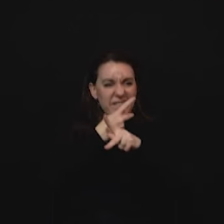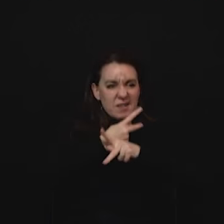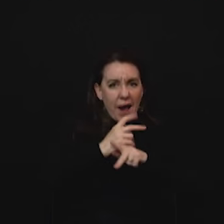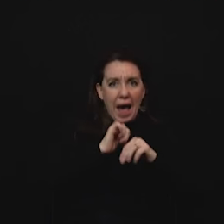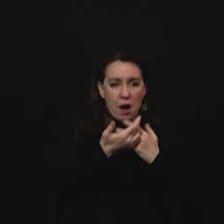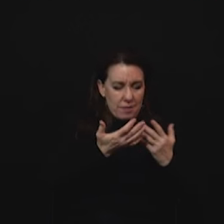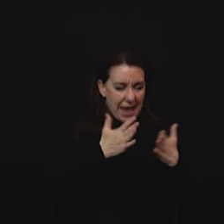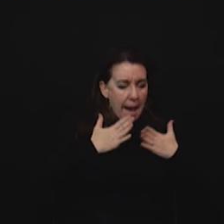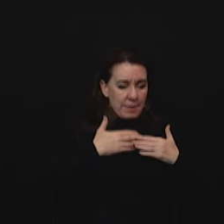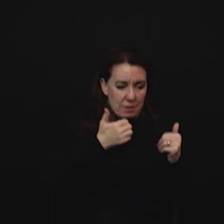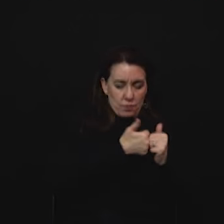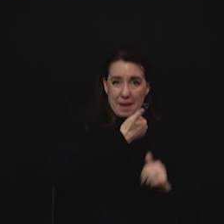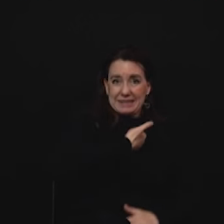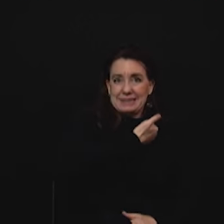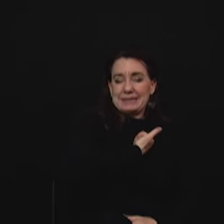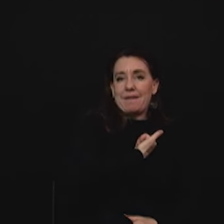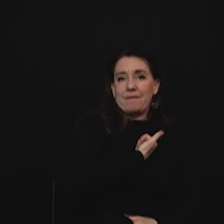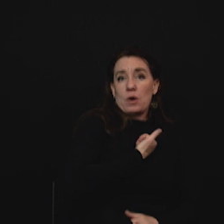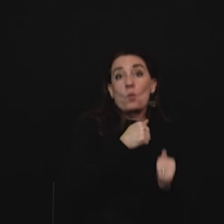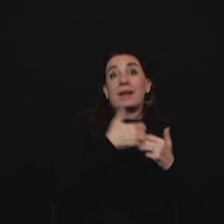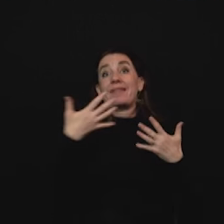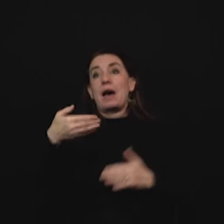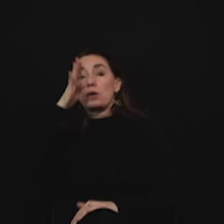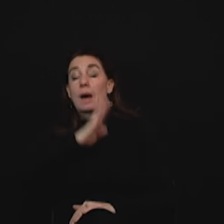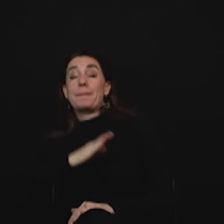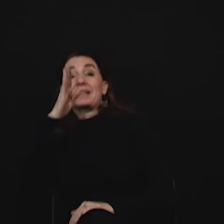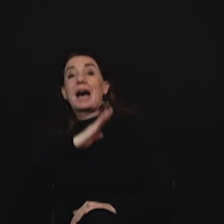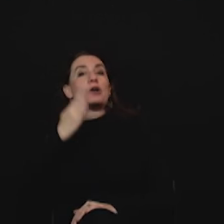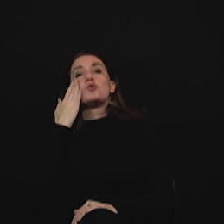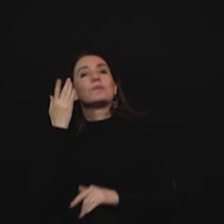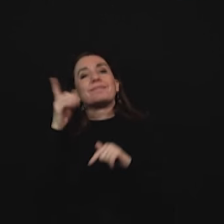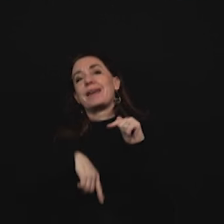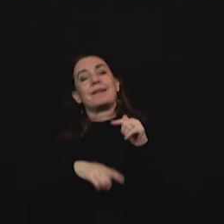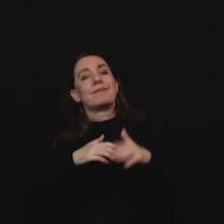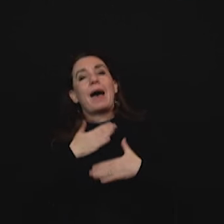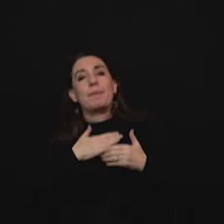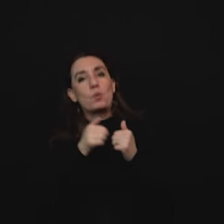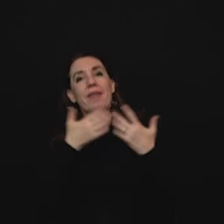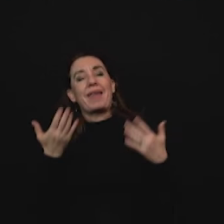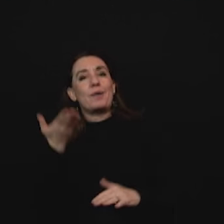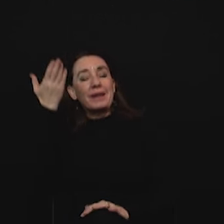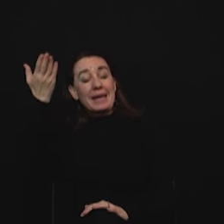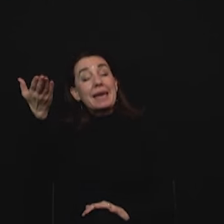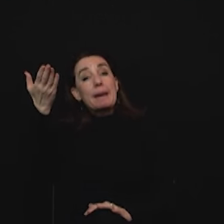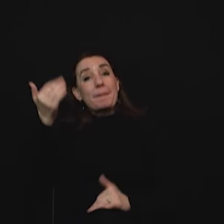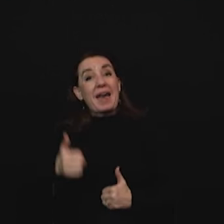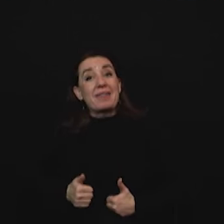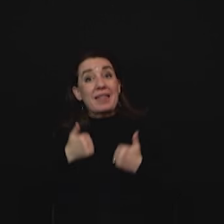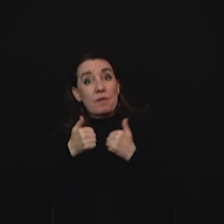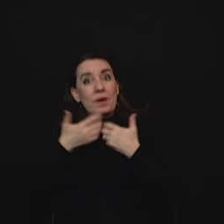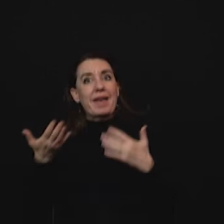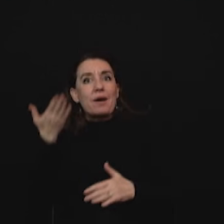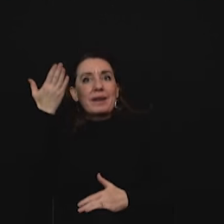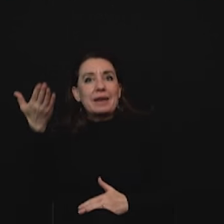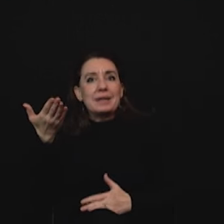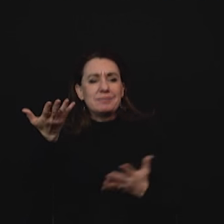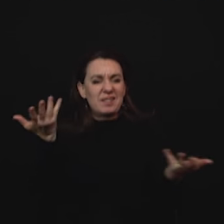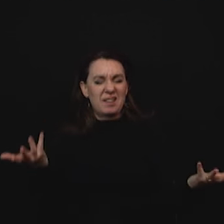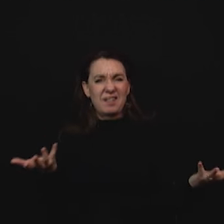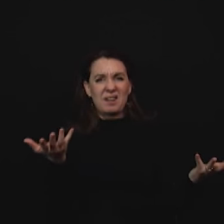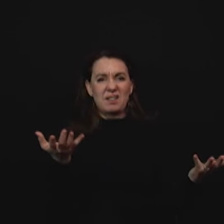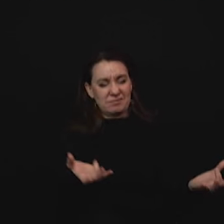themselves happy without him. But God knew there was no such thing as happiness without him, and life without him wouldn't be life